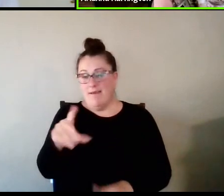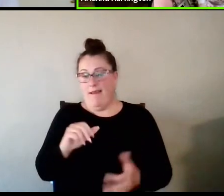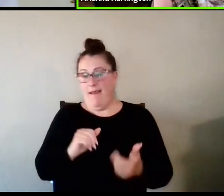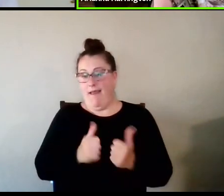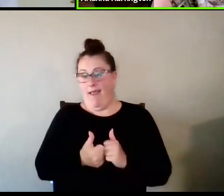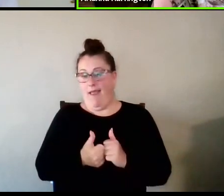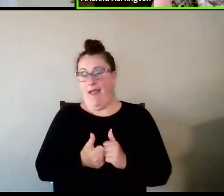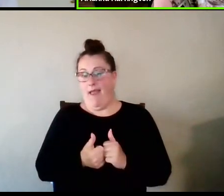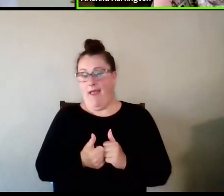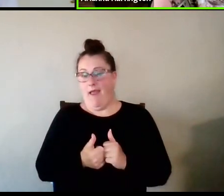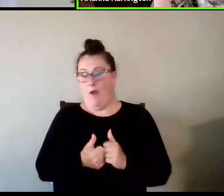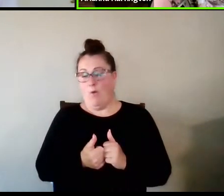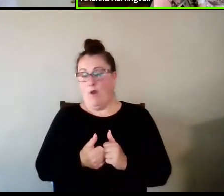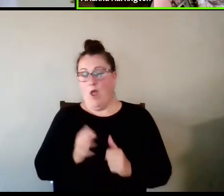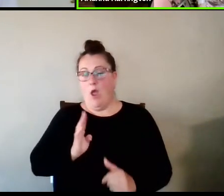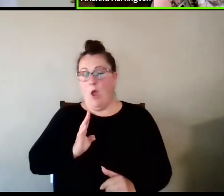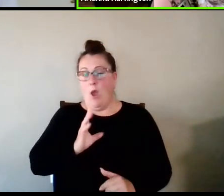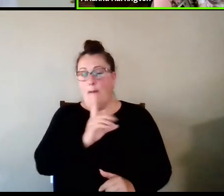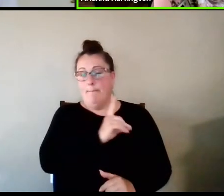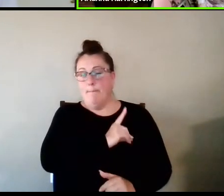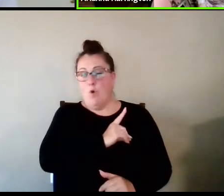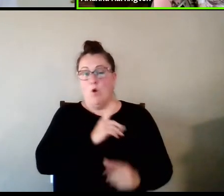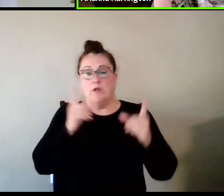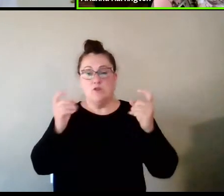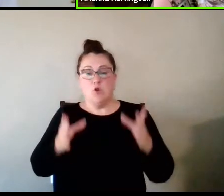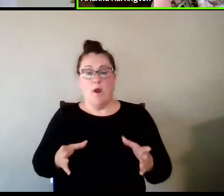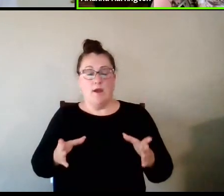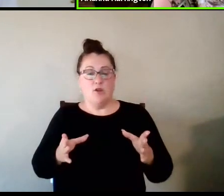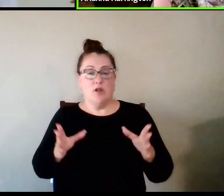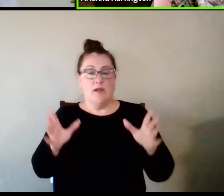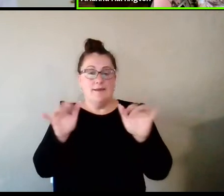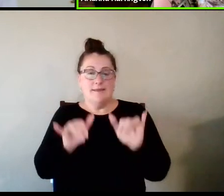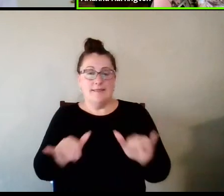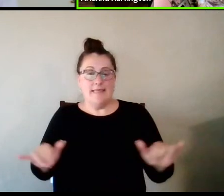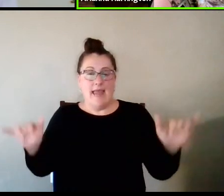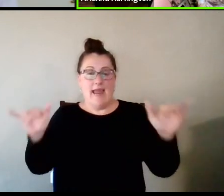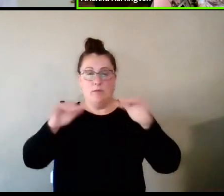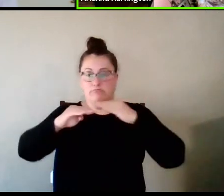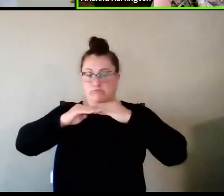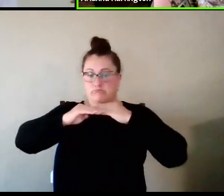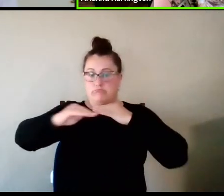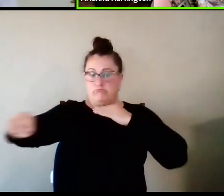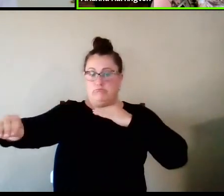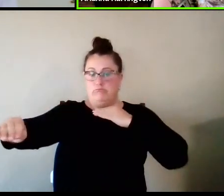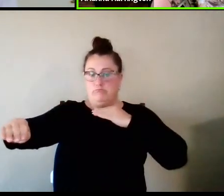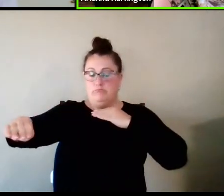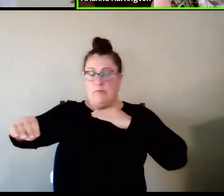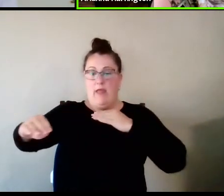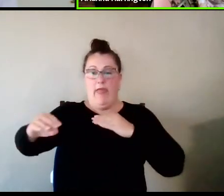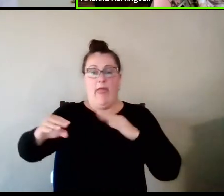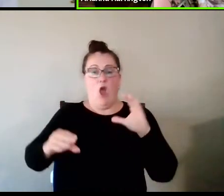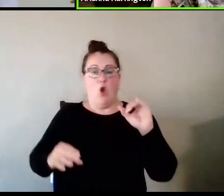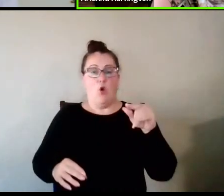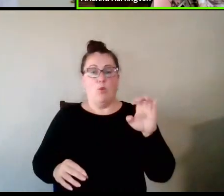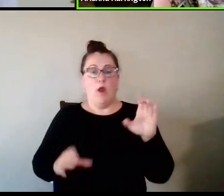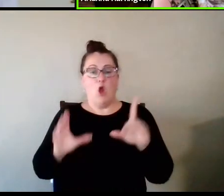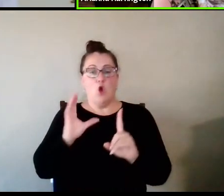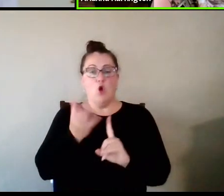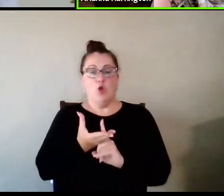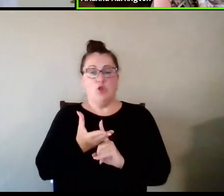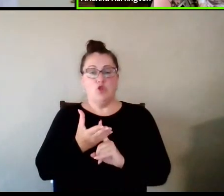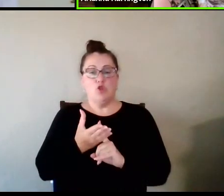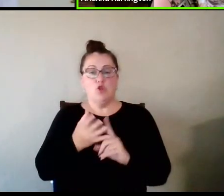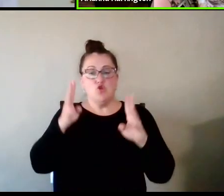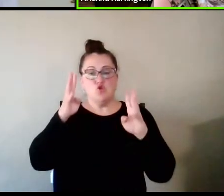a board of directors enhance sustainable long-term corporate culture, creating value and